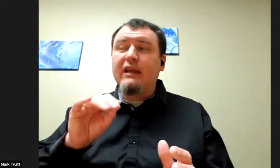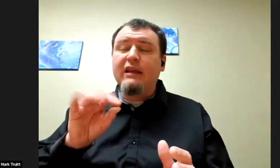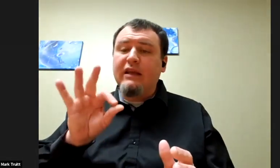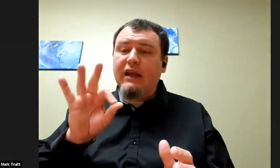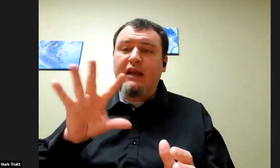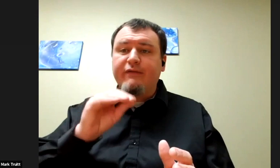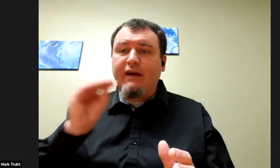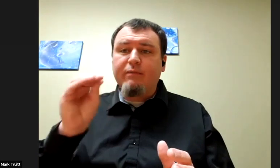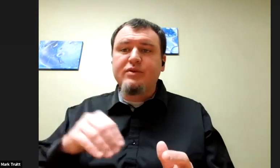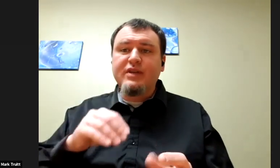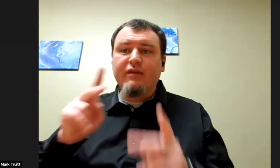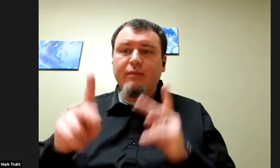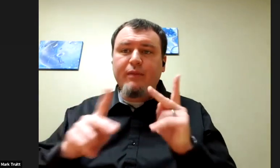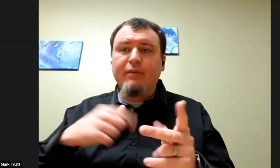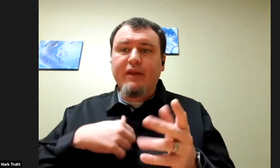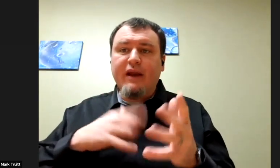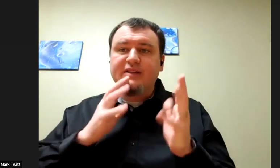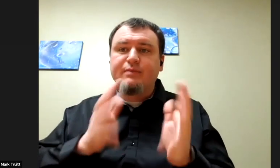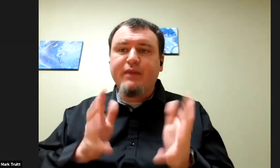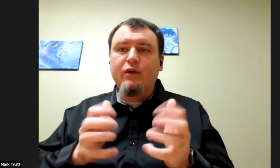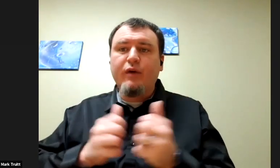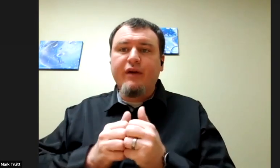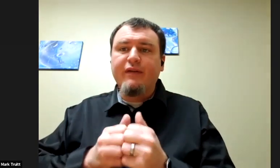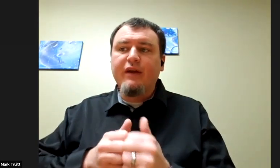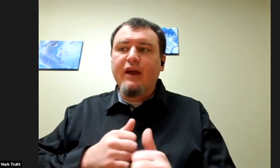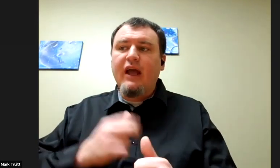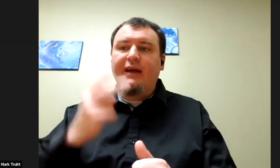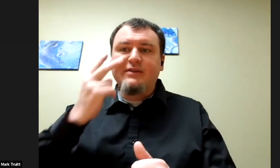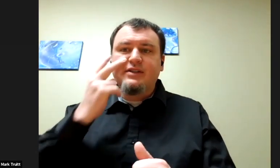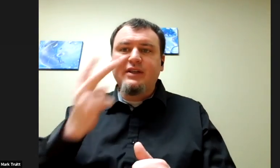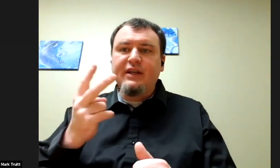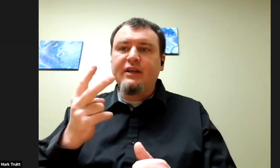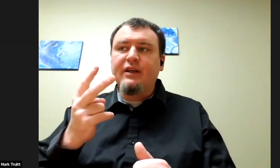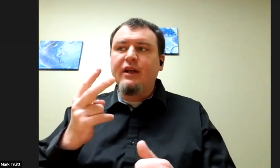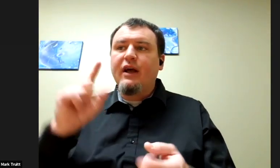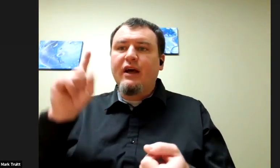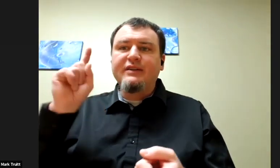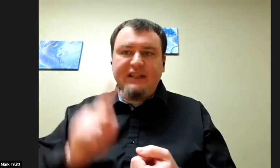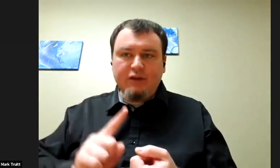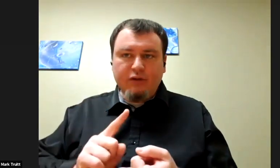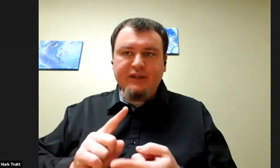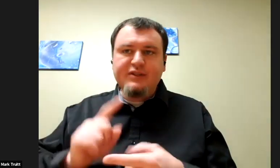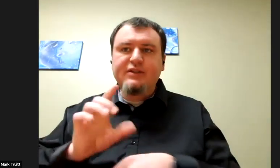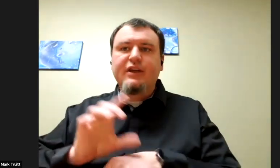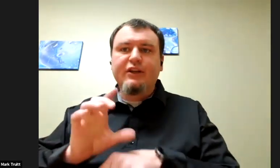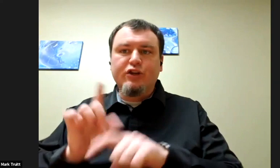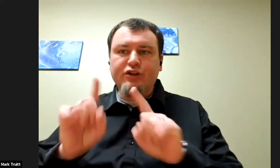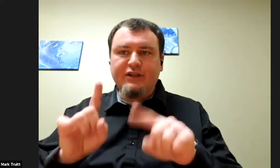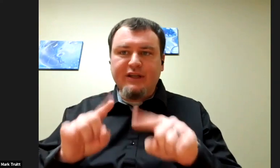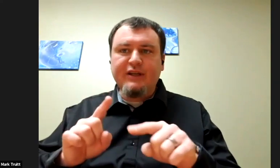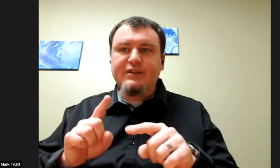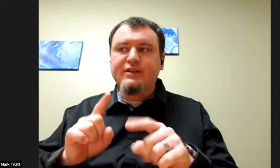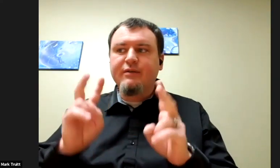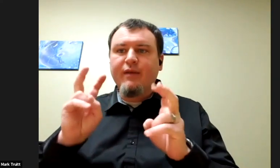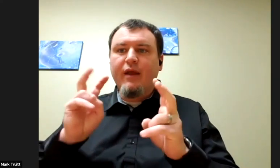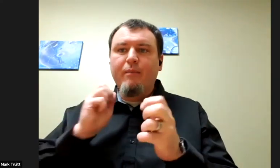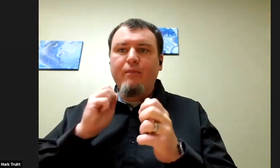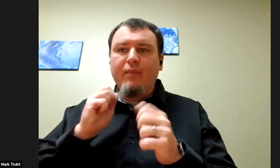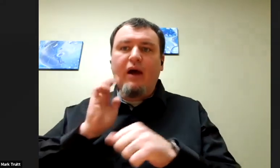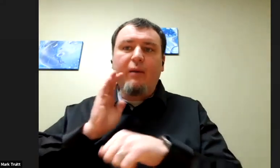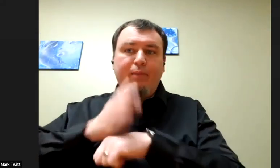maybe 90-95% of the people that I speak with have seen a decrease in church